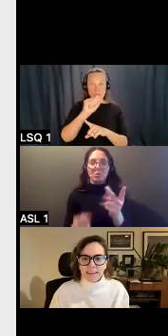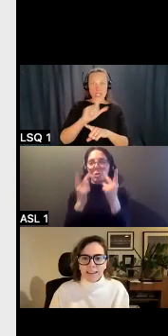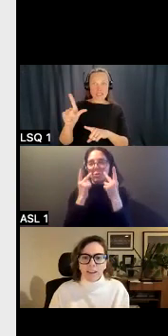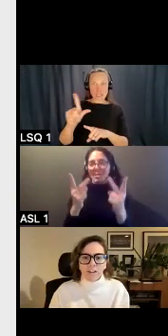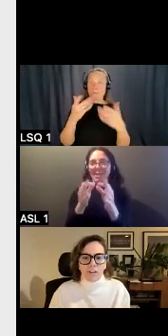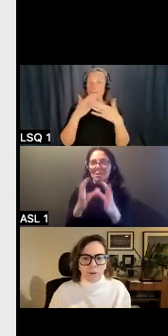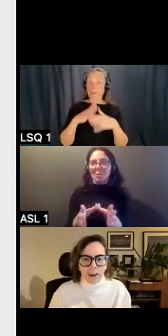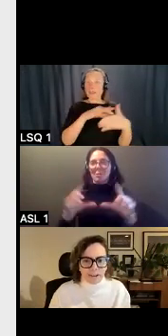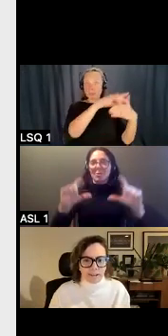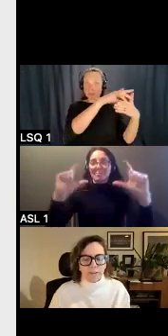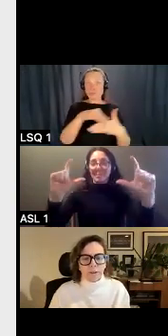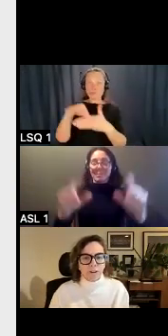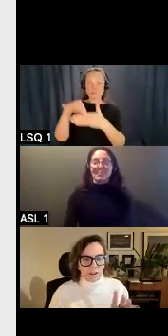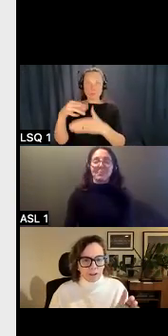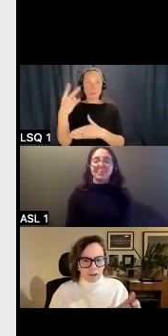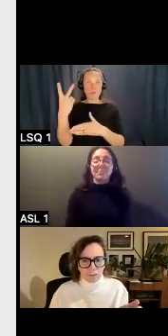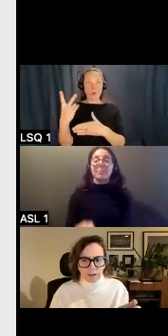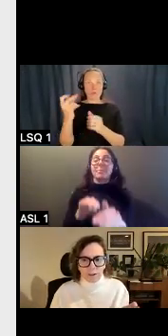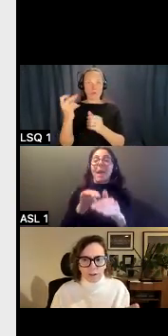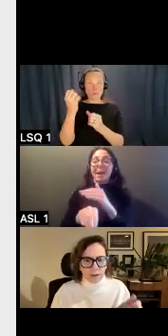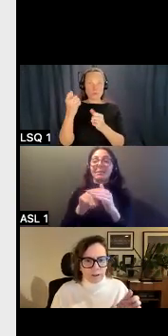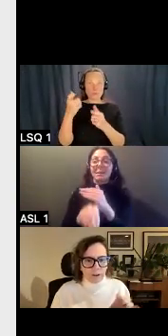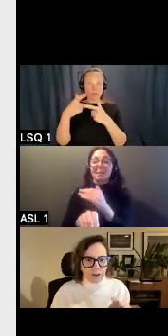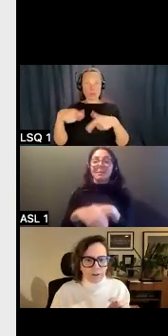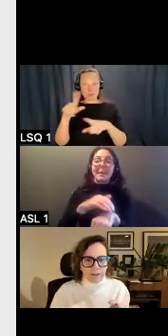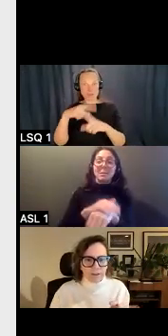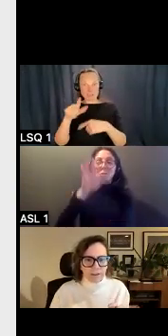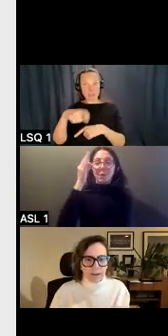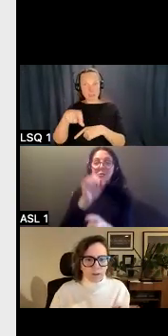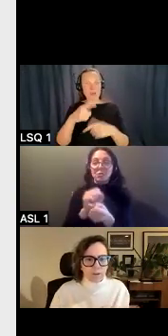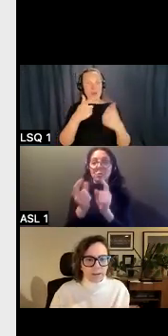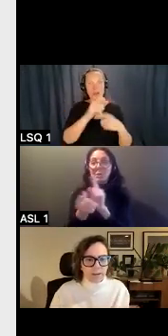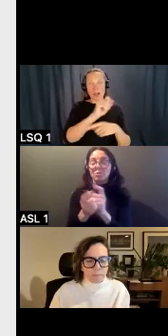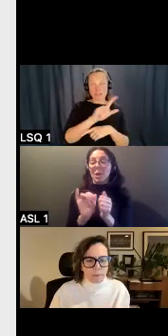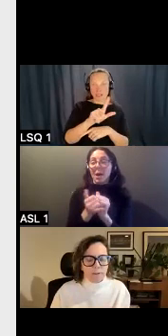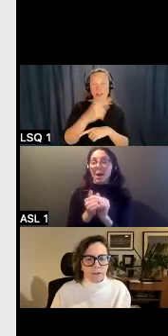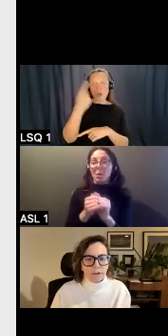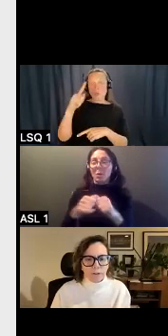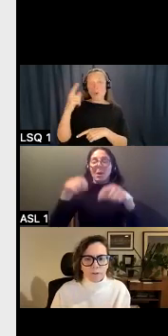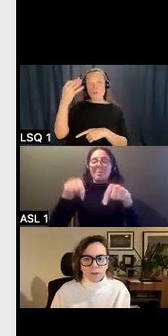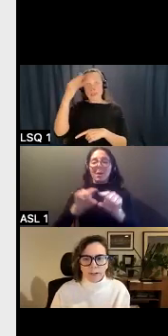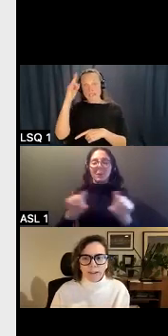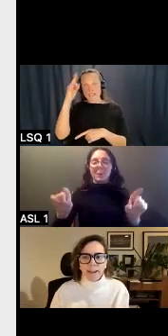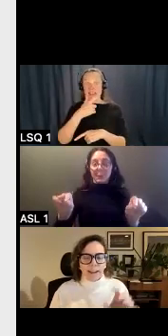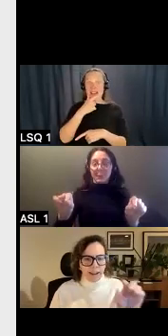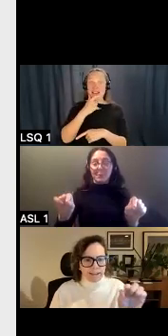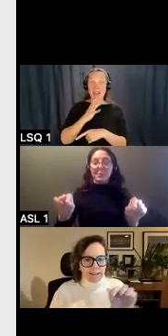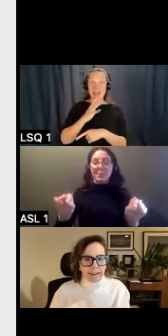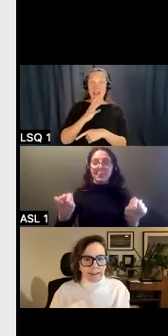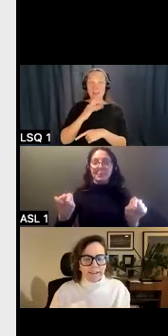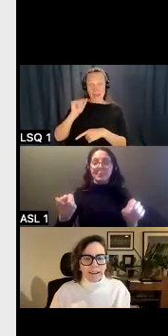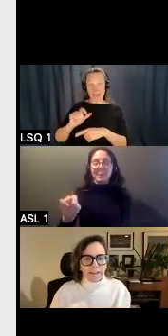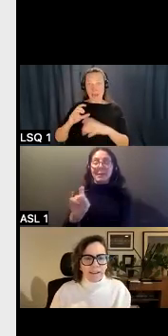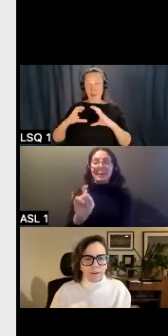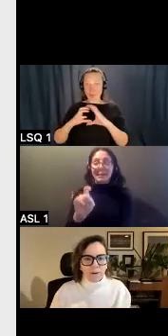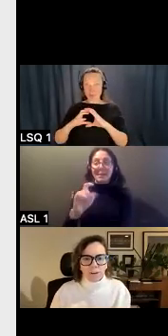us. To access the French and English interpretation, all you need to do is scroll down to the bottom of your Zoom screen and